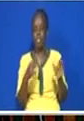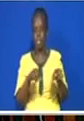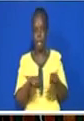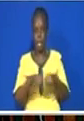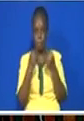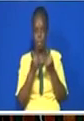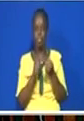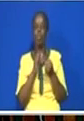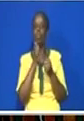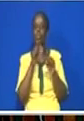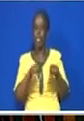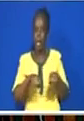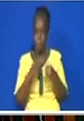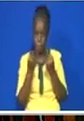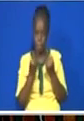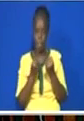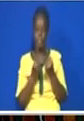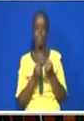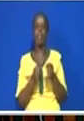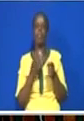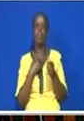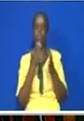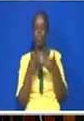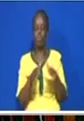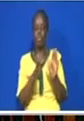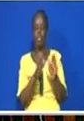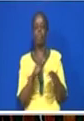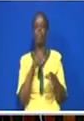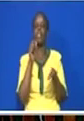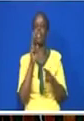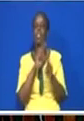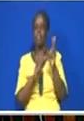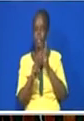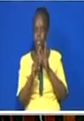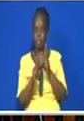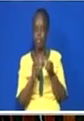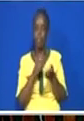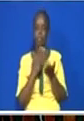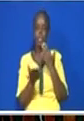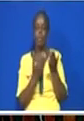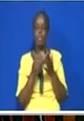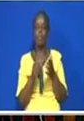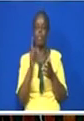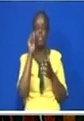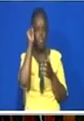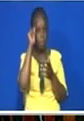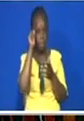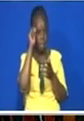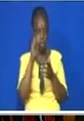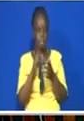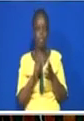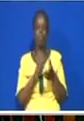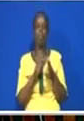not occurring. We have 2 ways of getting these values, either theoretically